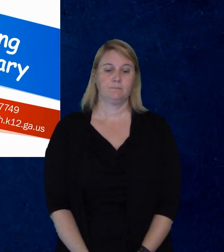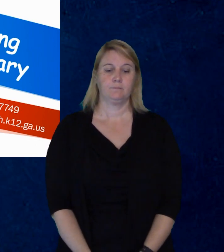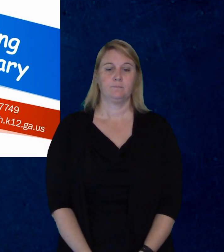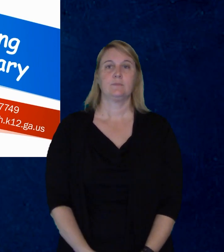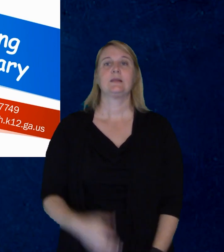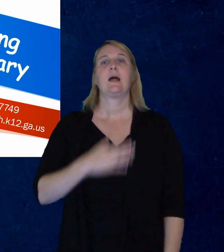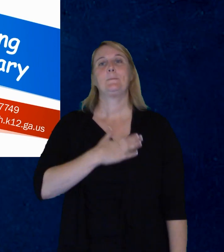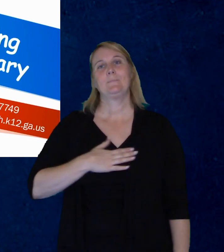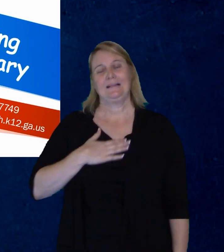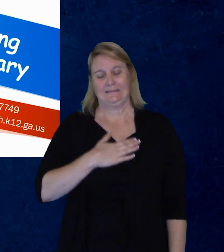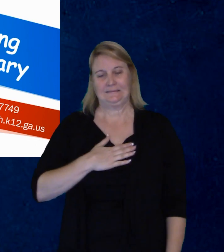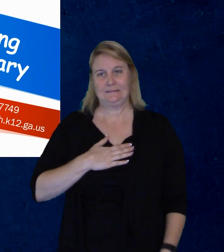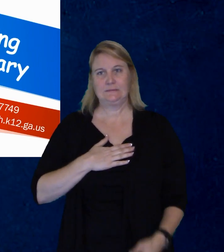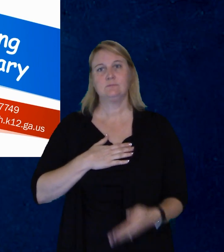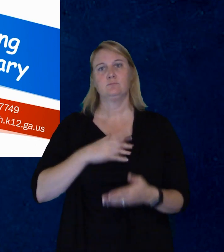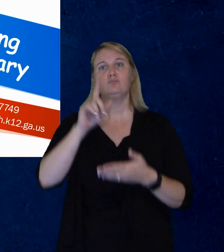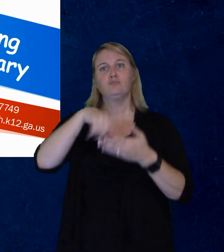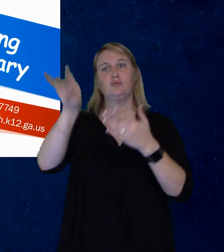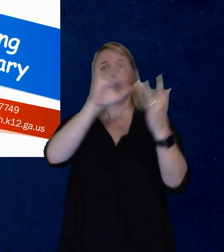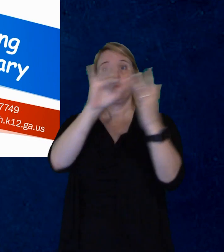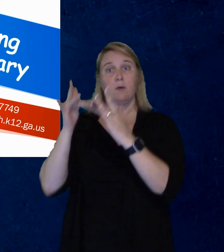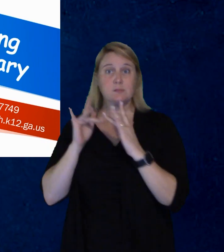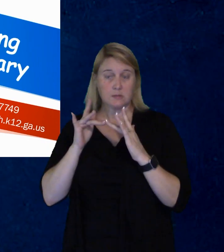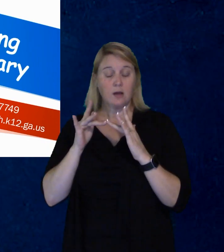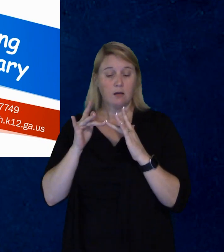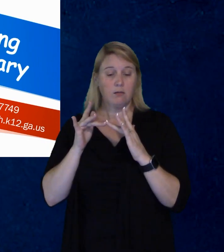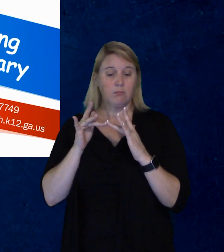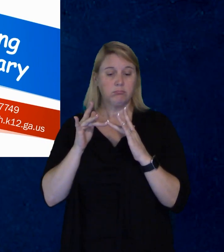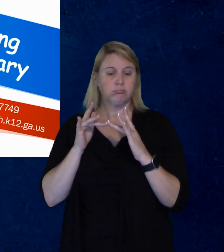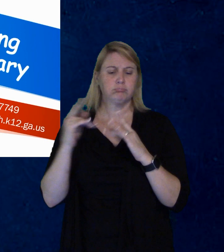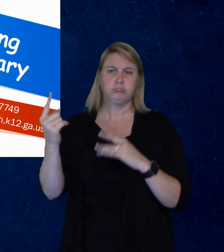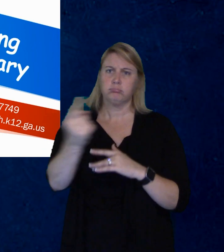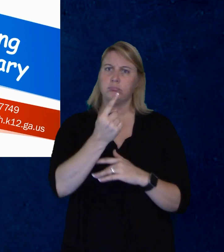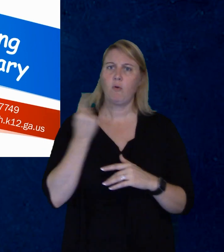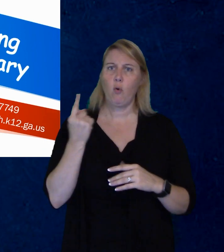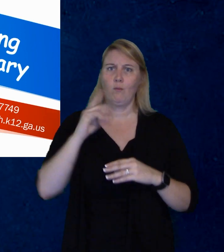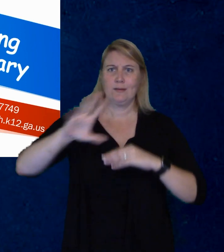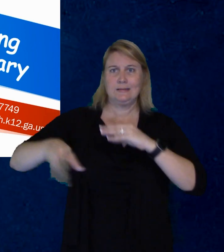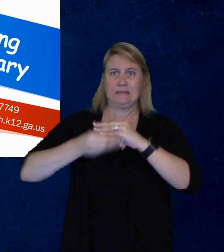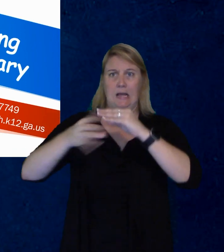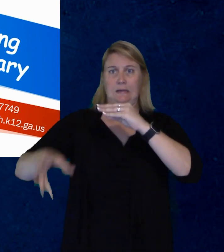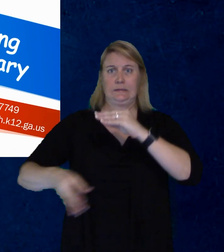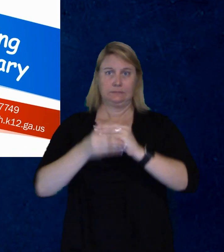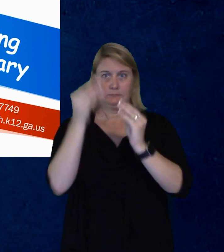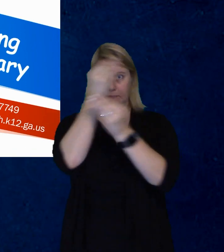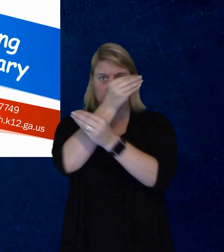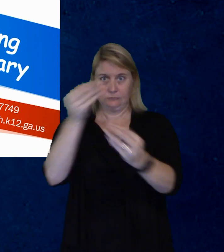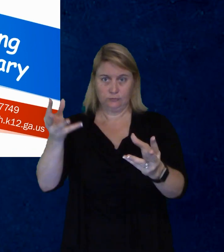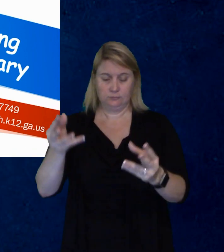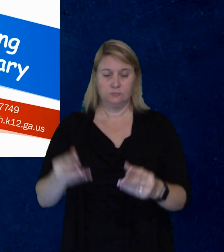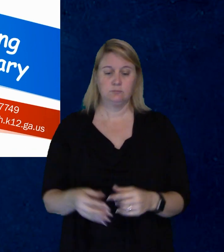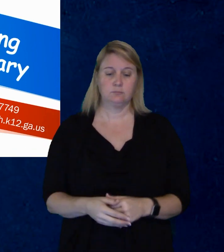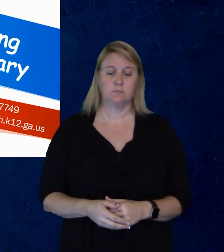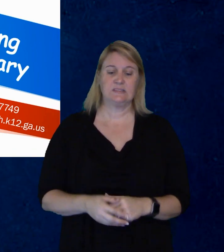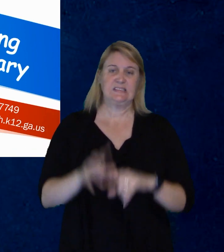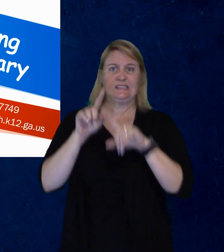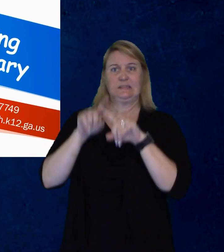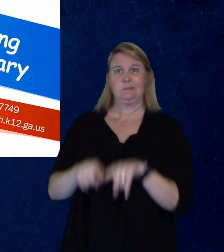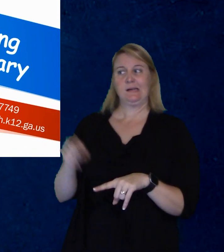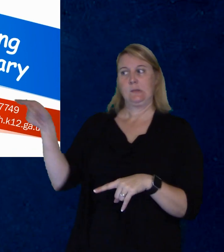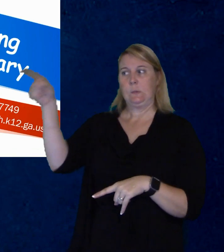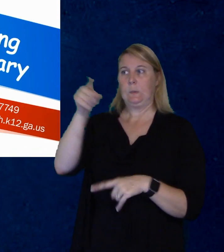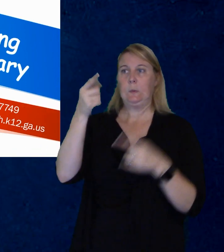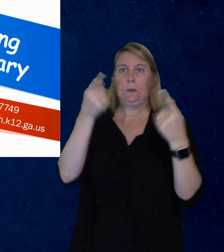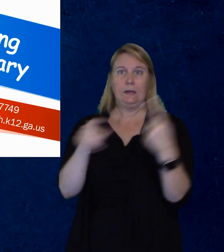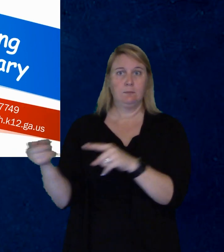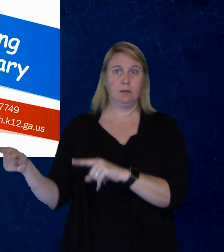Please continue to check our school website and media sites. We are always making changes based on what is happening to